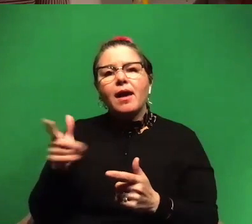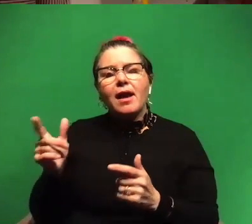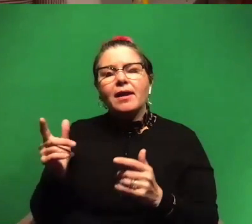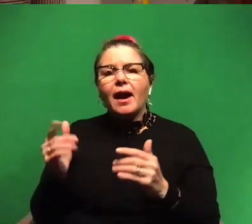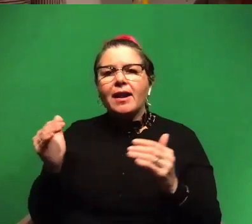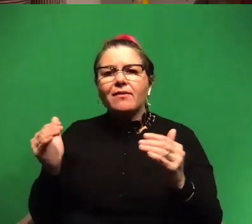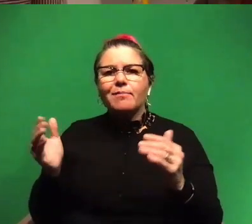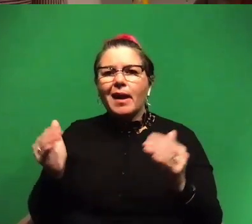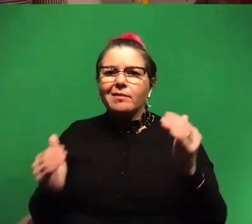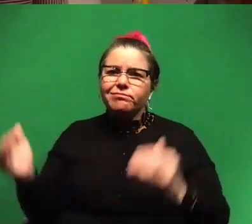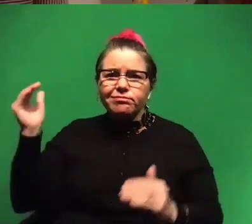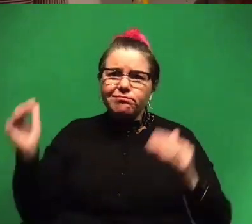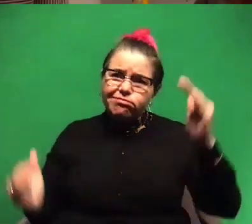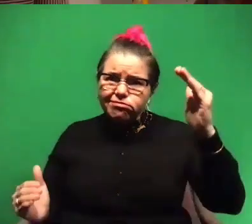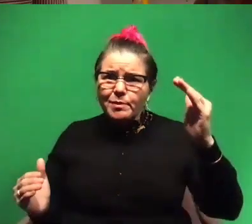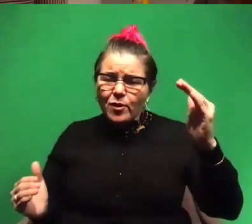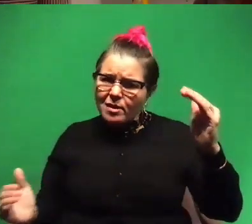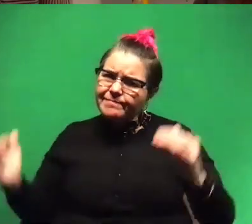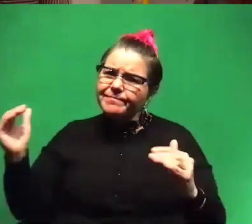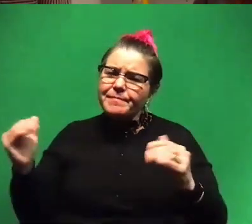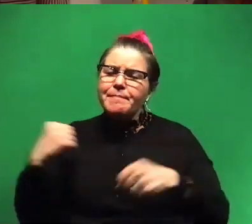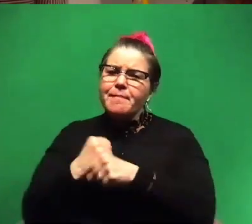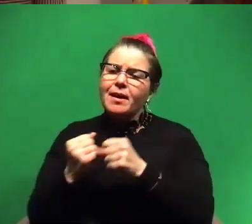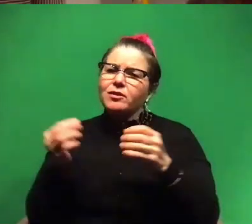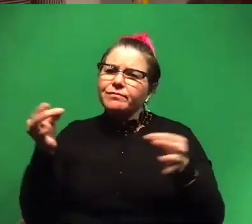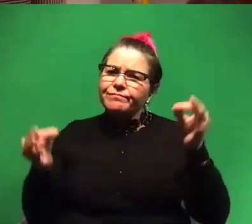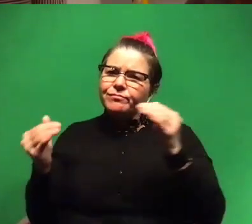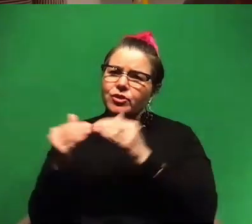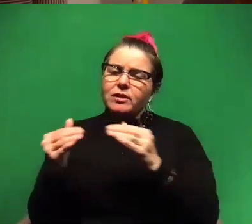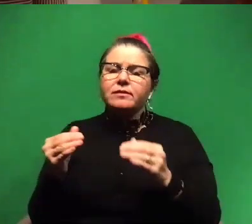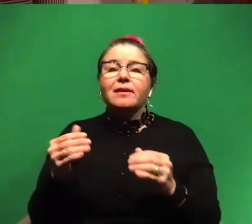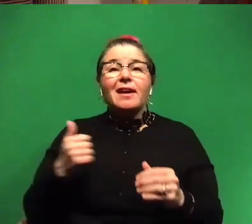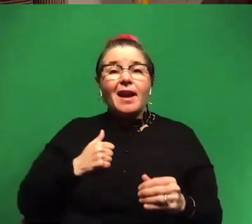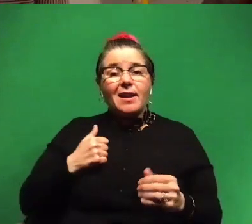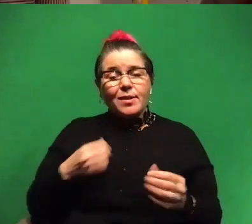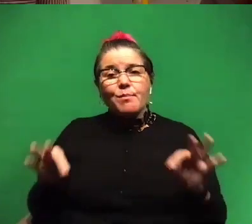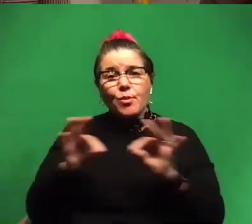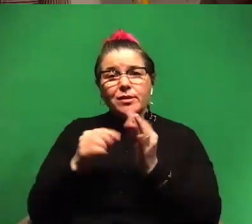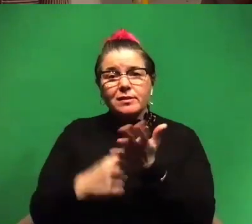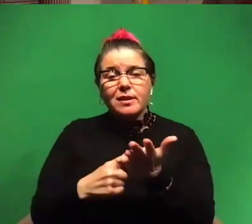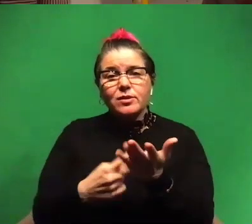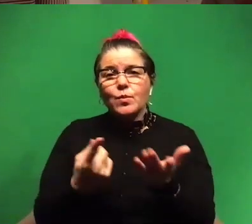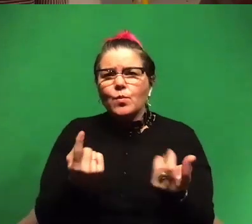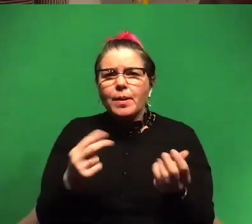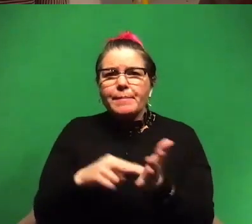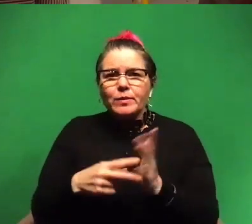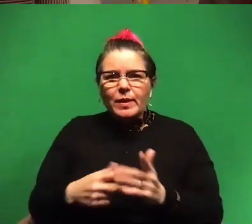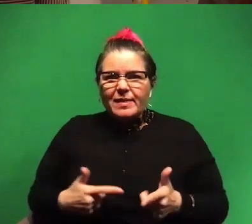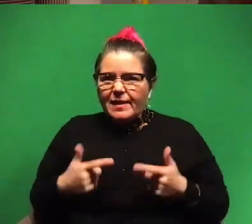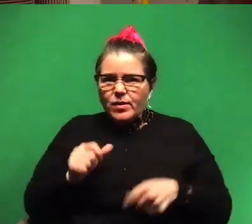the past. And so I think across Canada, it's a really important discussion of what it means to live and to work